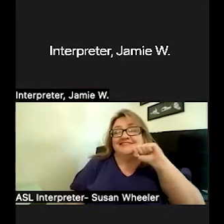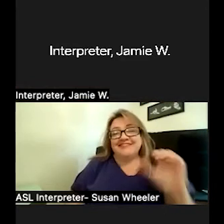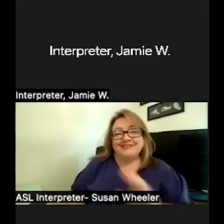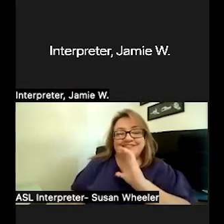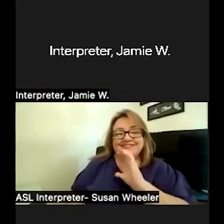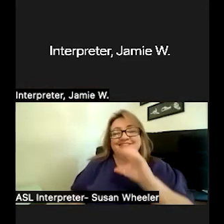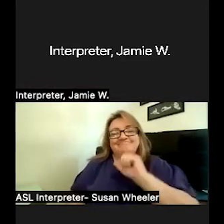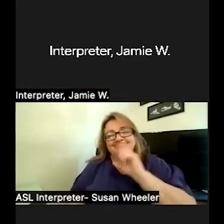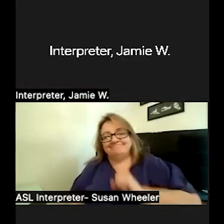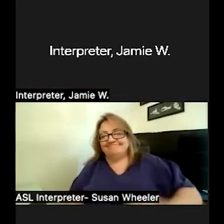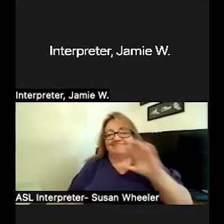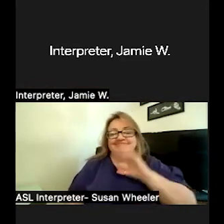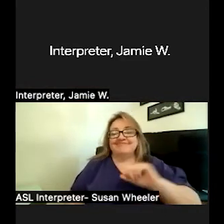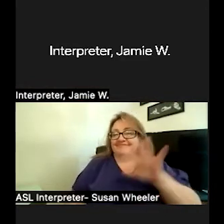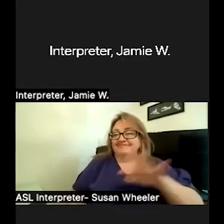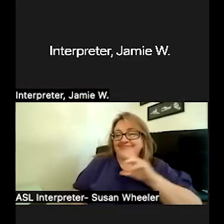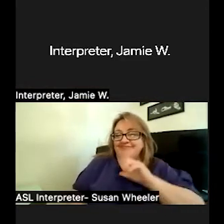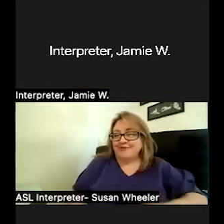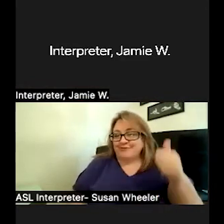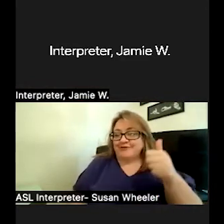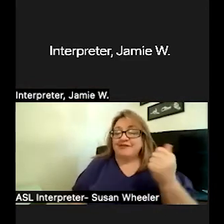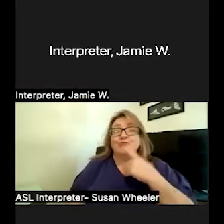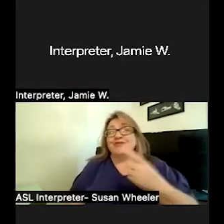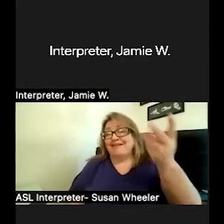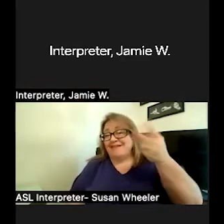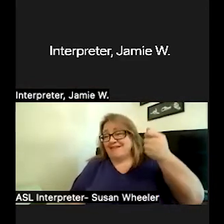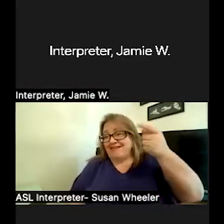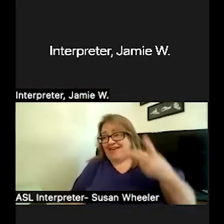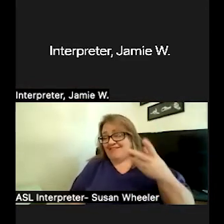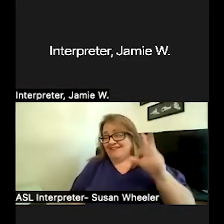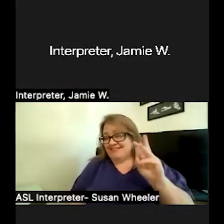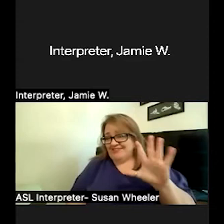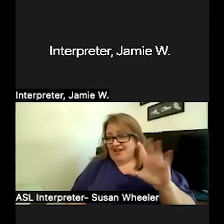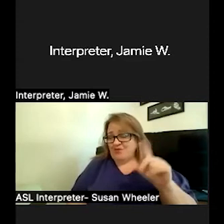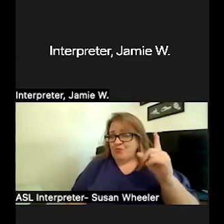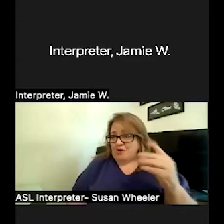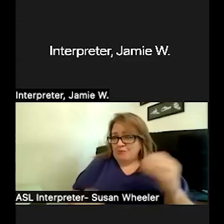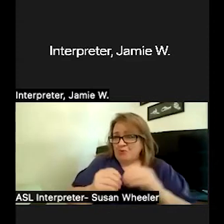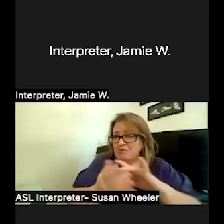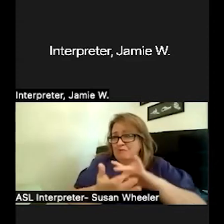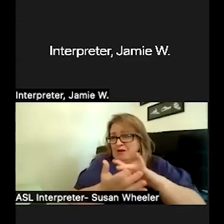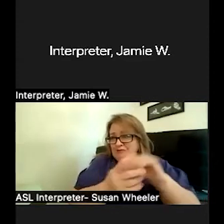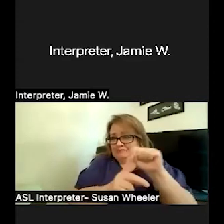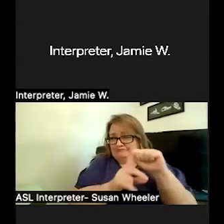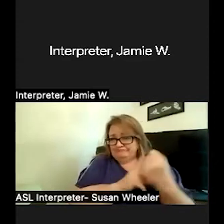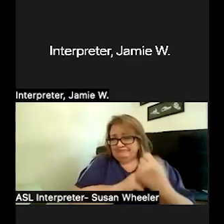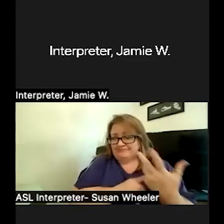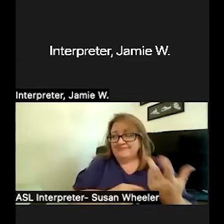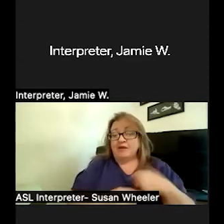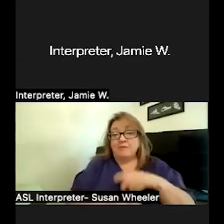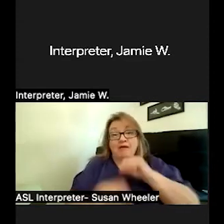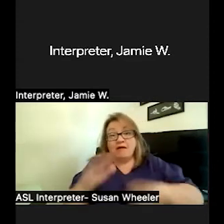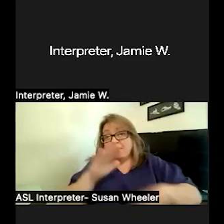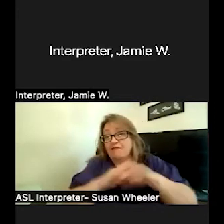older. Roughly half at 65 have one or more medical conditions. And by 80,